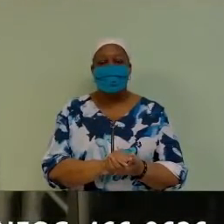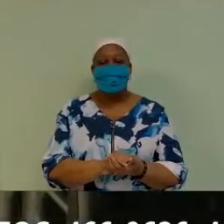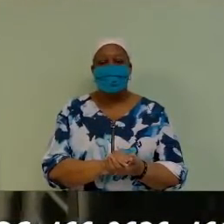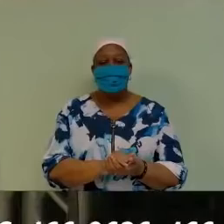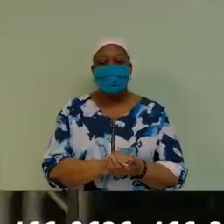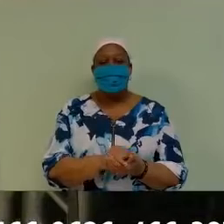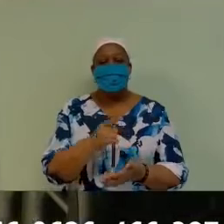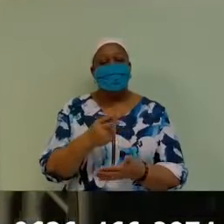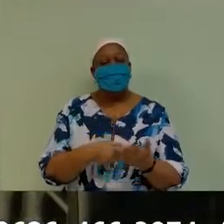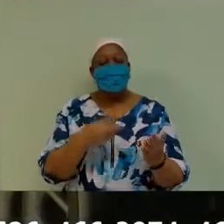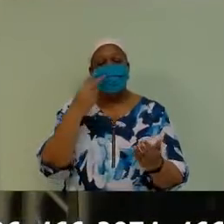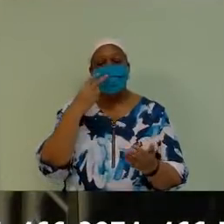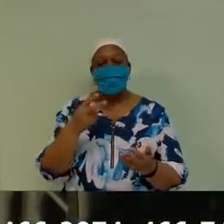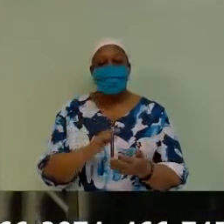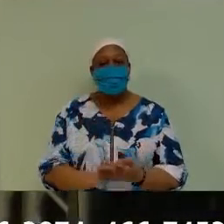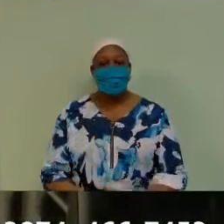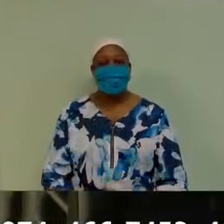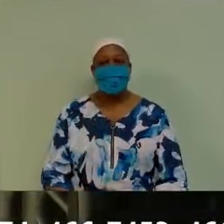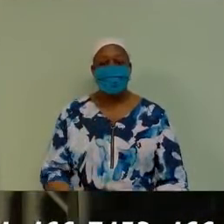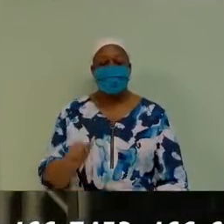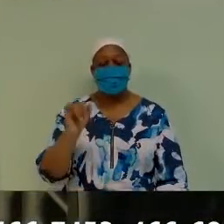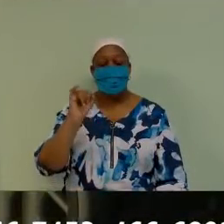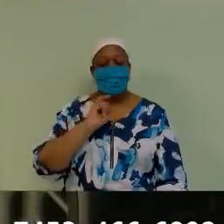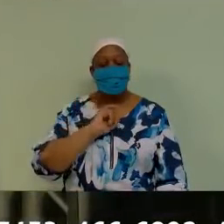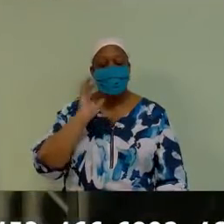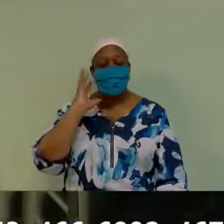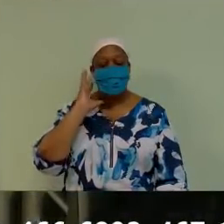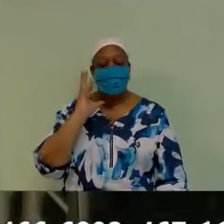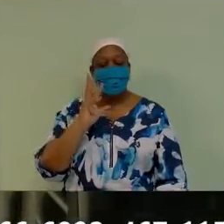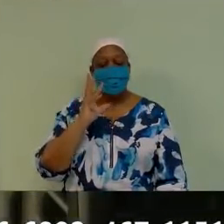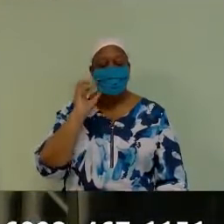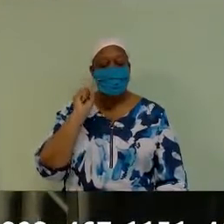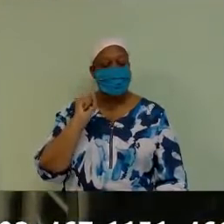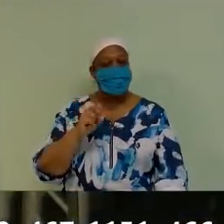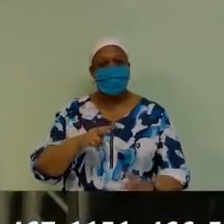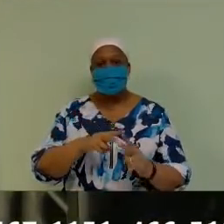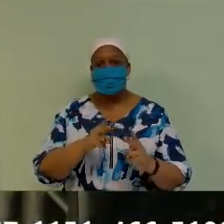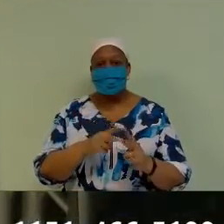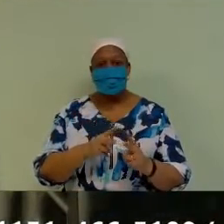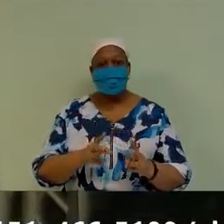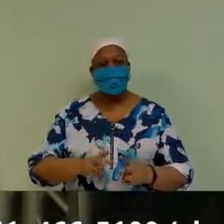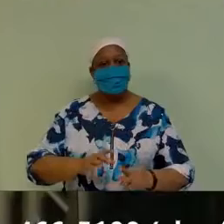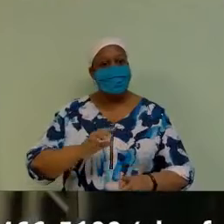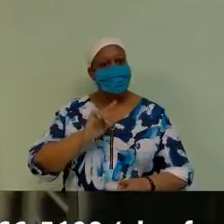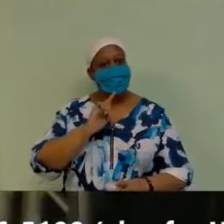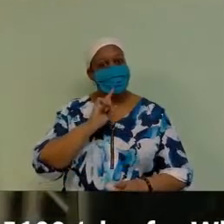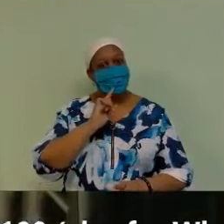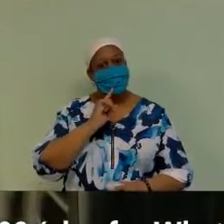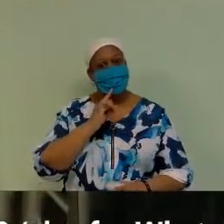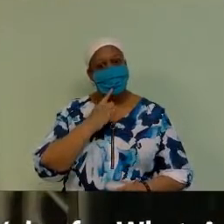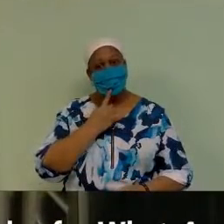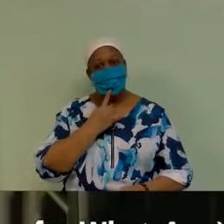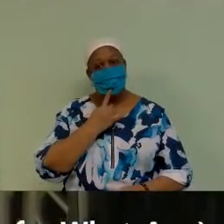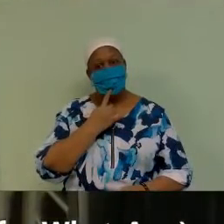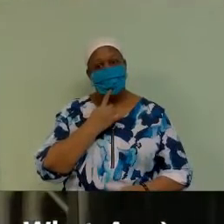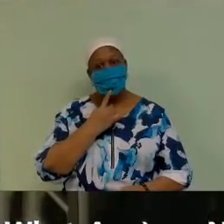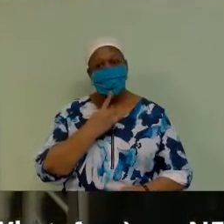perturbed. And I feel compelled to say that persons would